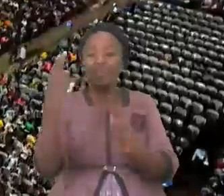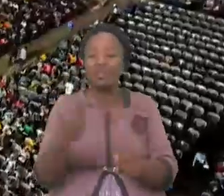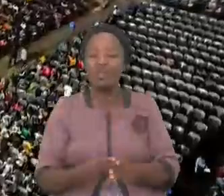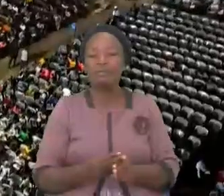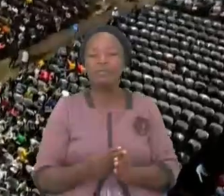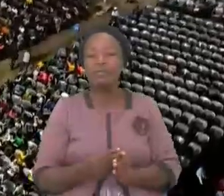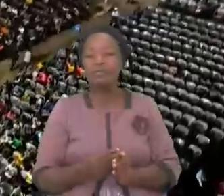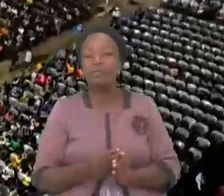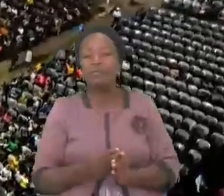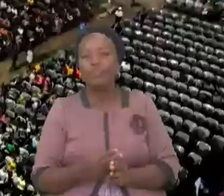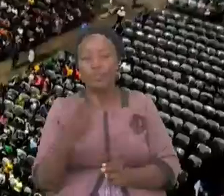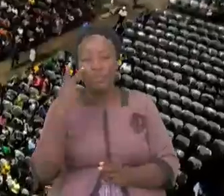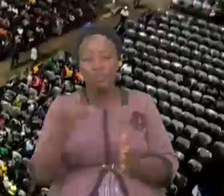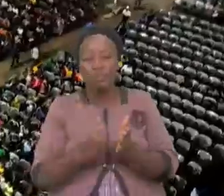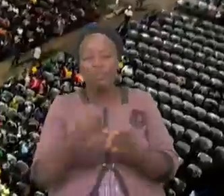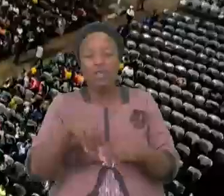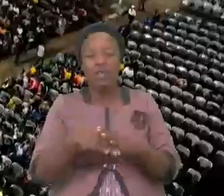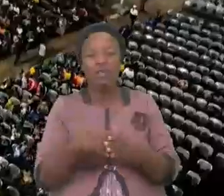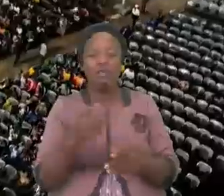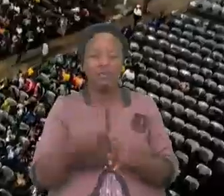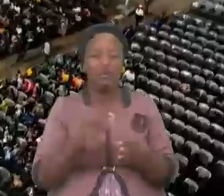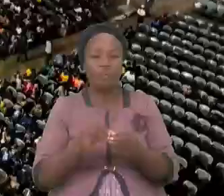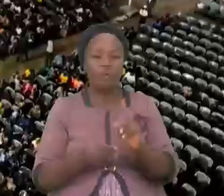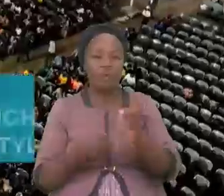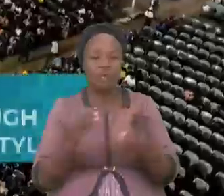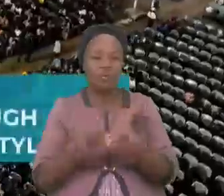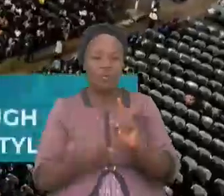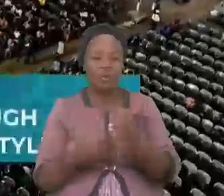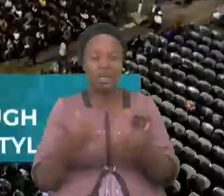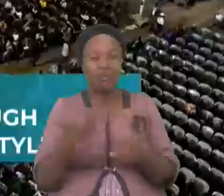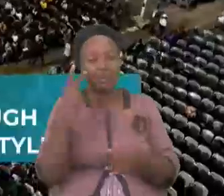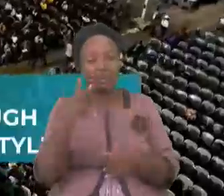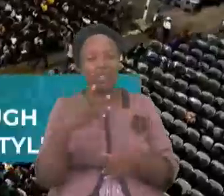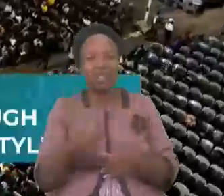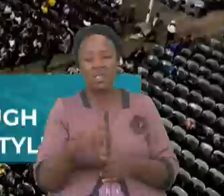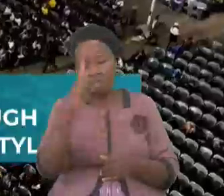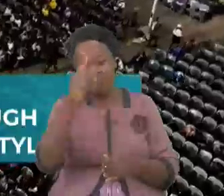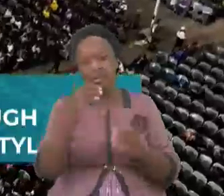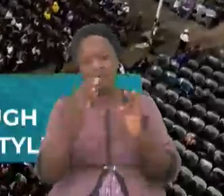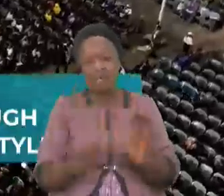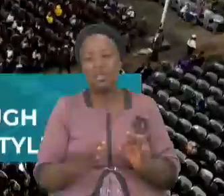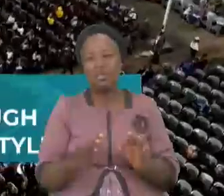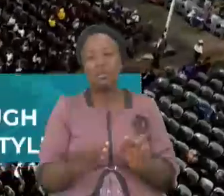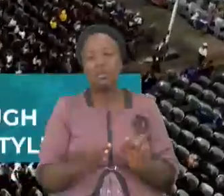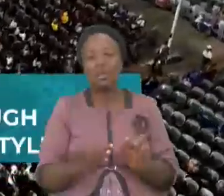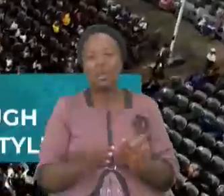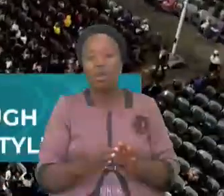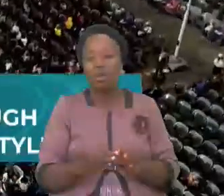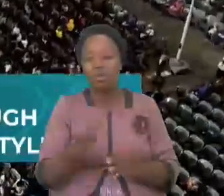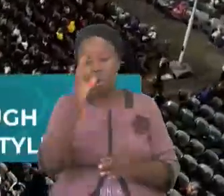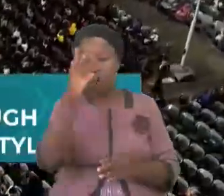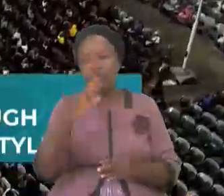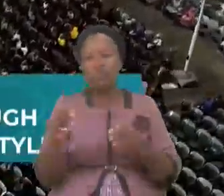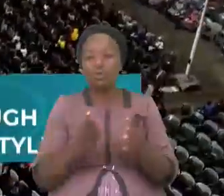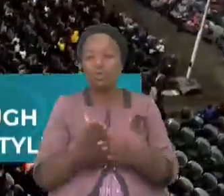number one, we're looking at the deliberate corruption through humiliation and Babylonian lifestyle. Let me tell you the story.